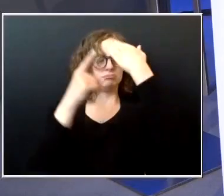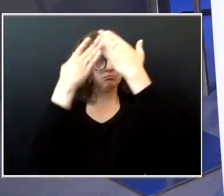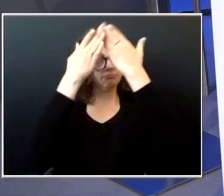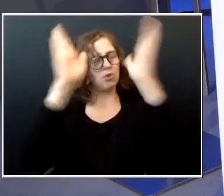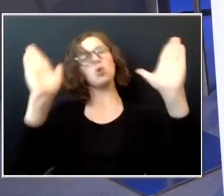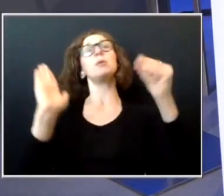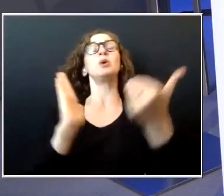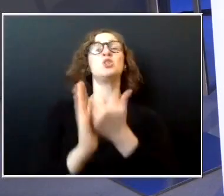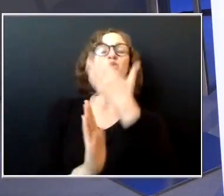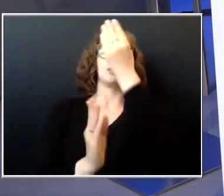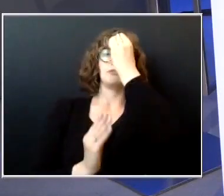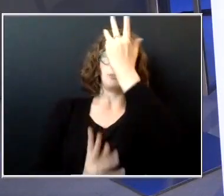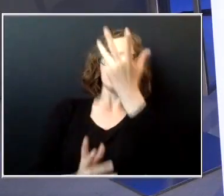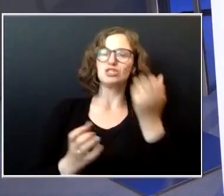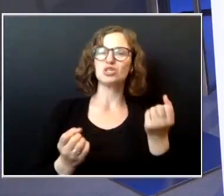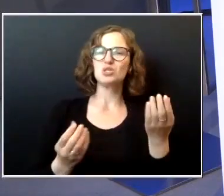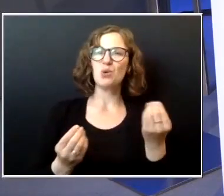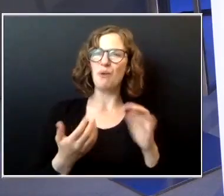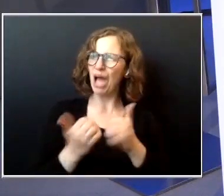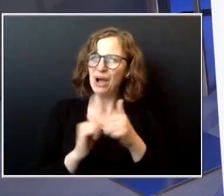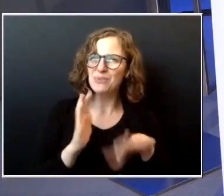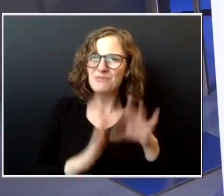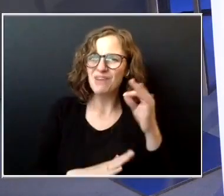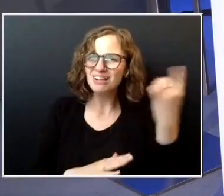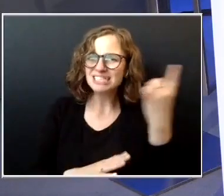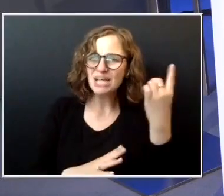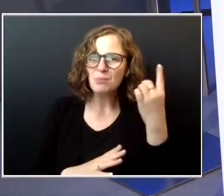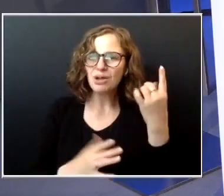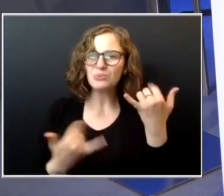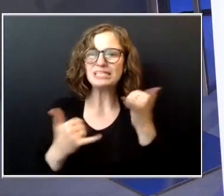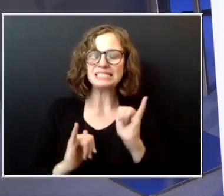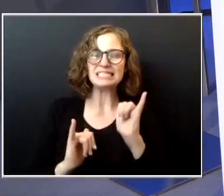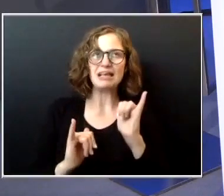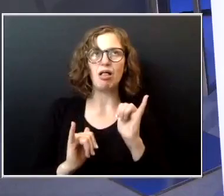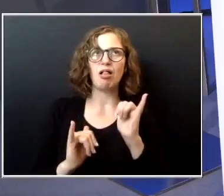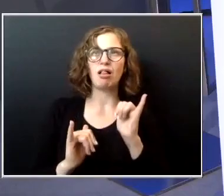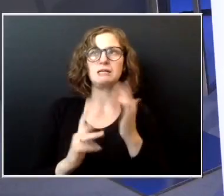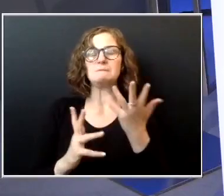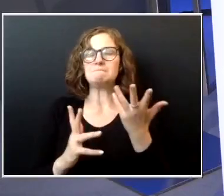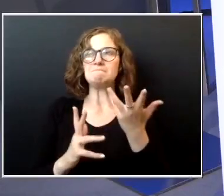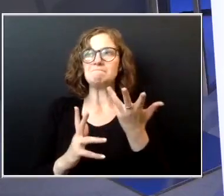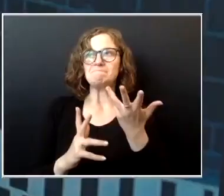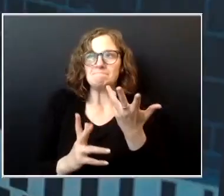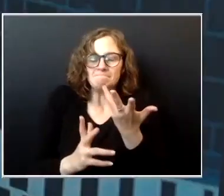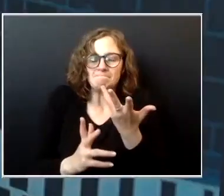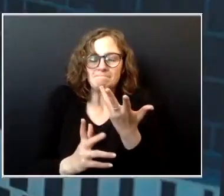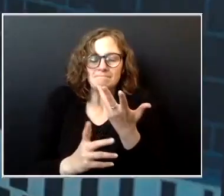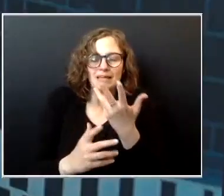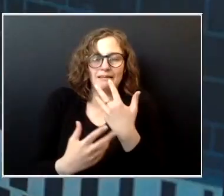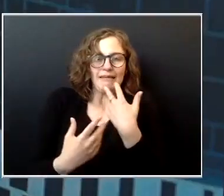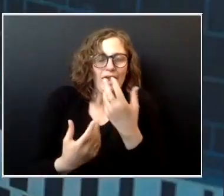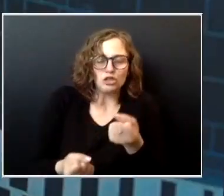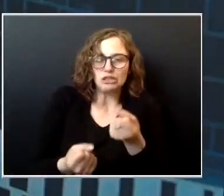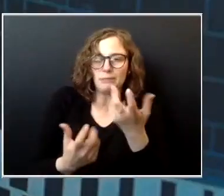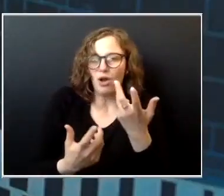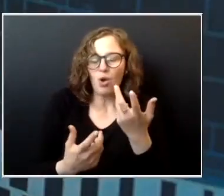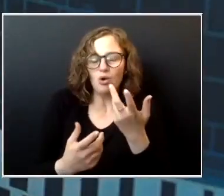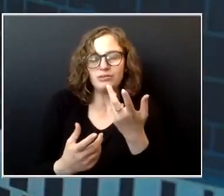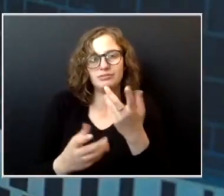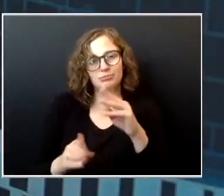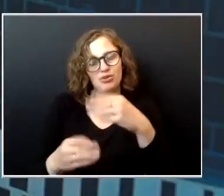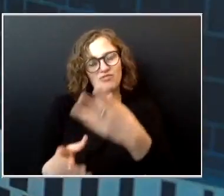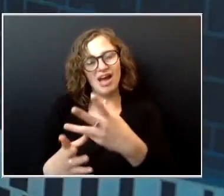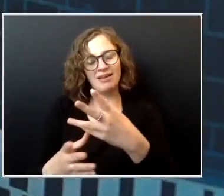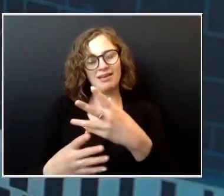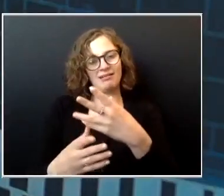does Carol find that specialty care? I think talking to friends and family is really important. Having these conversations